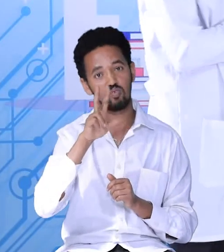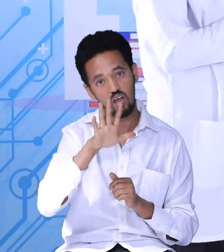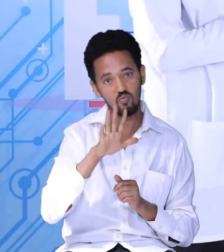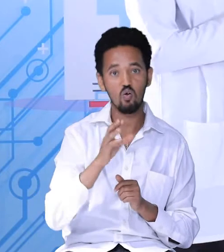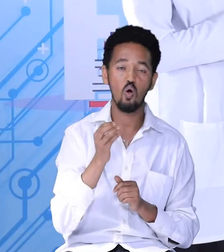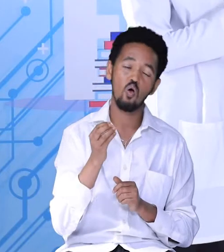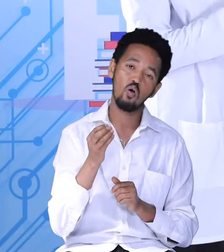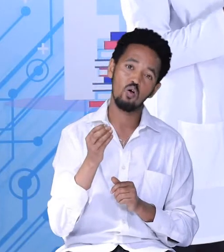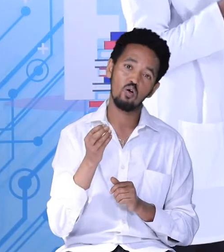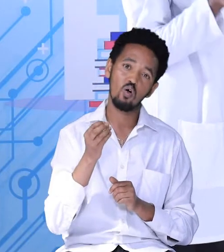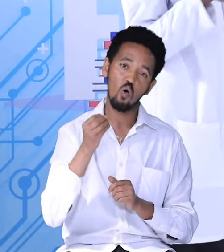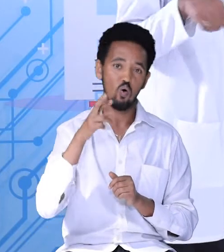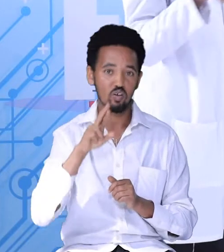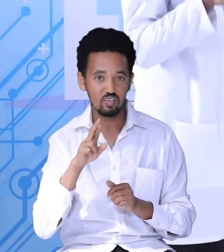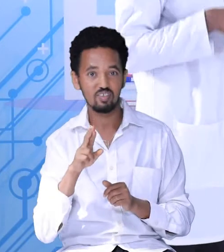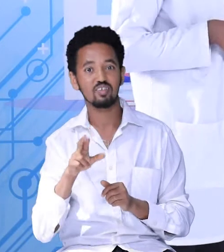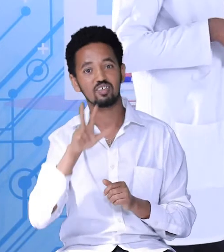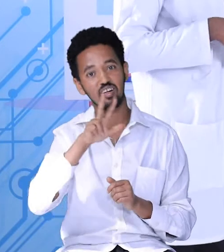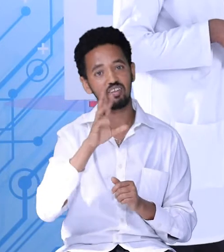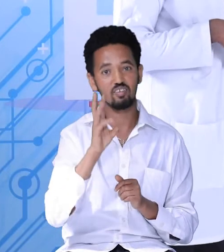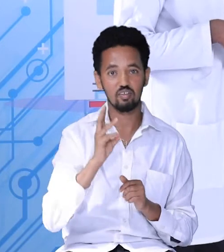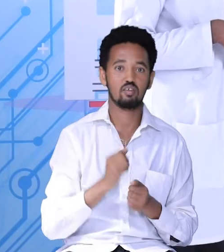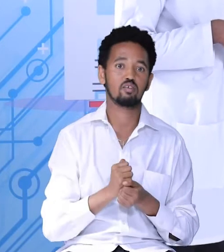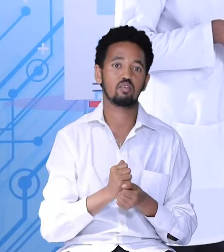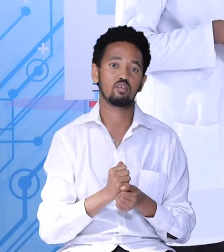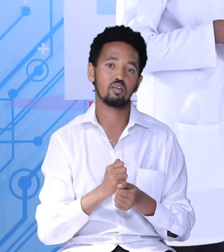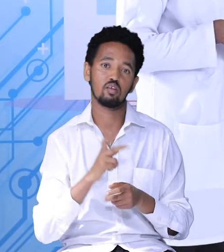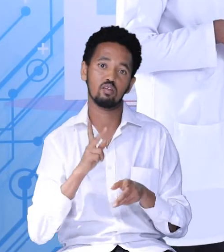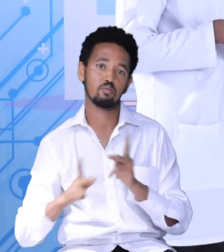36 births may occur from that total population.